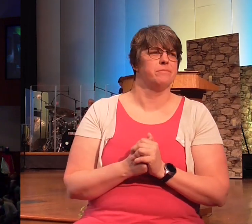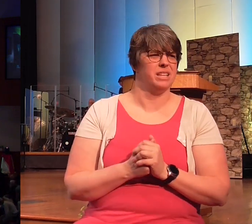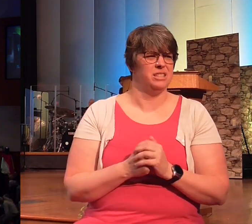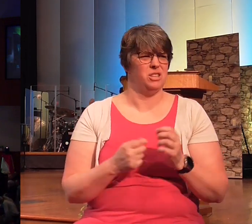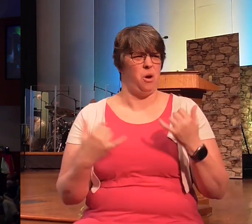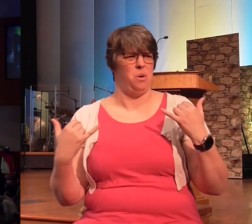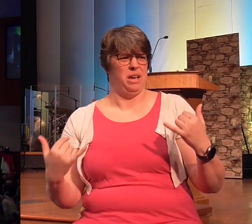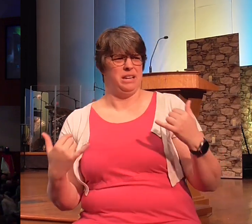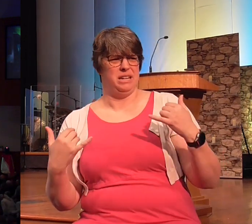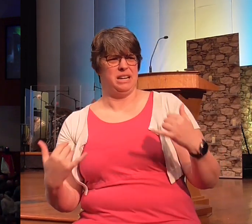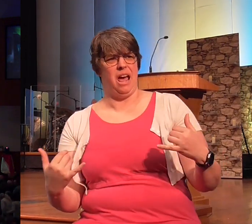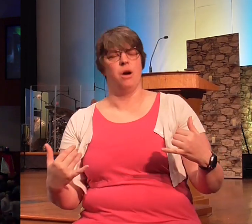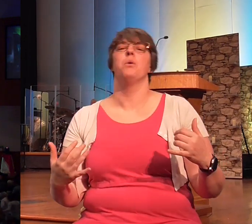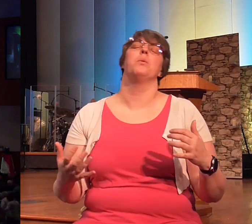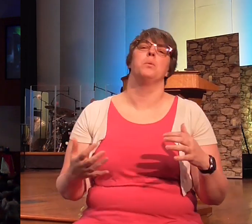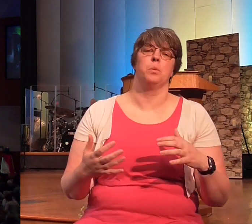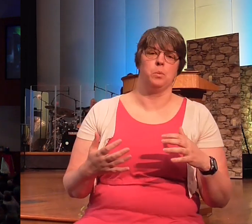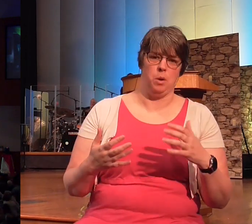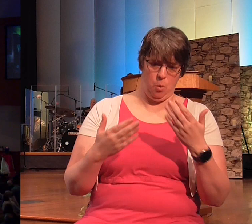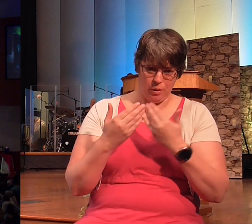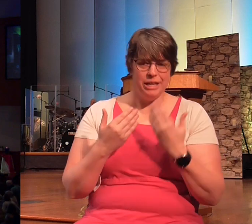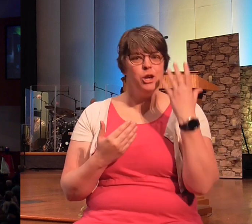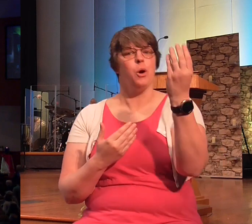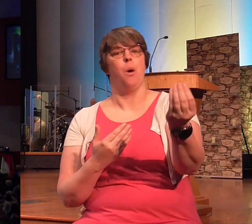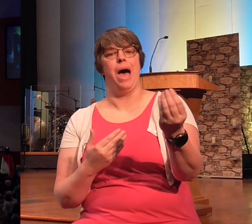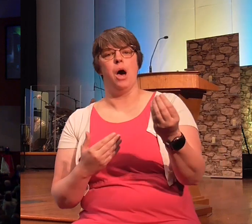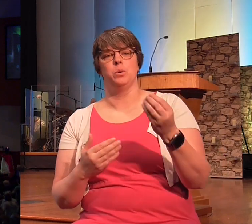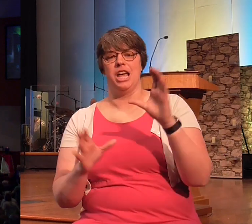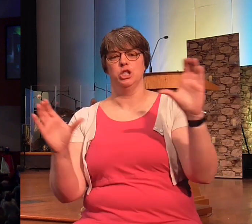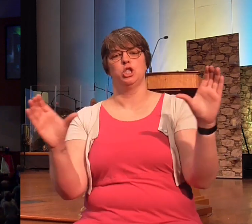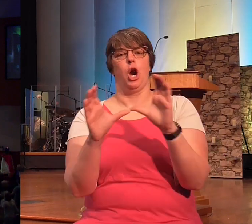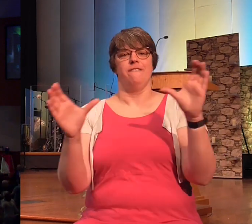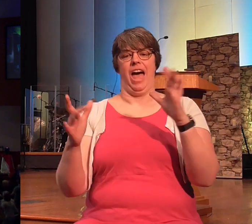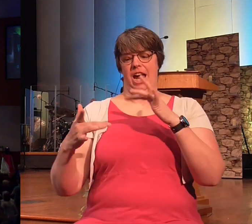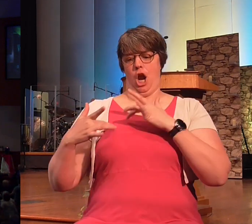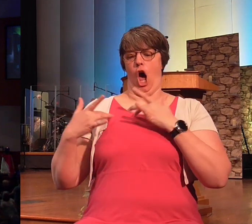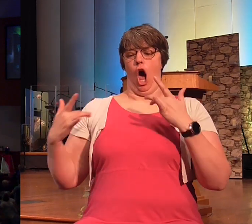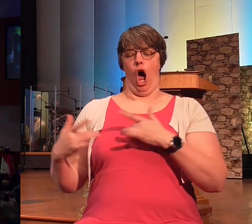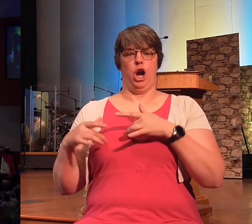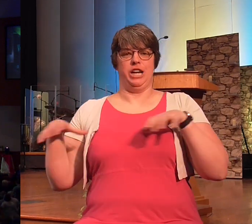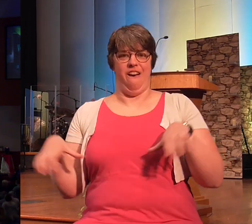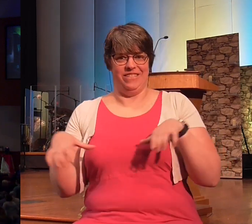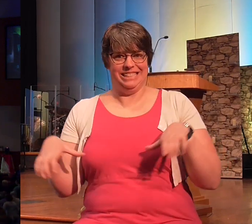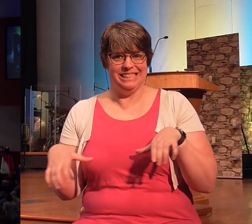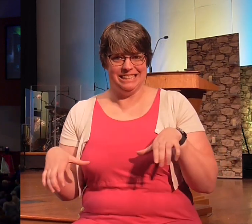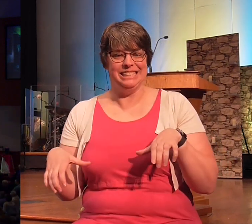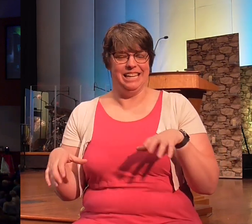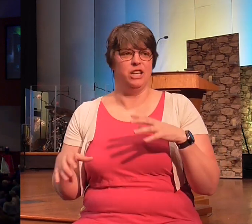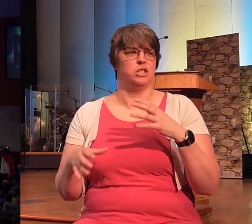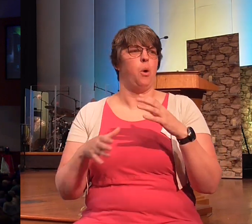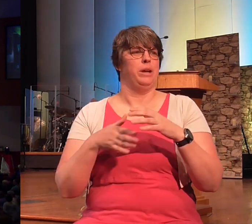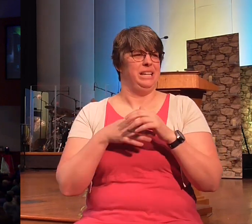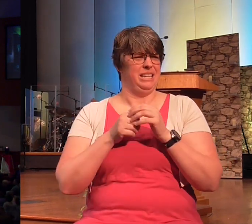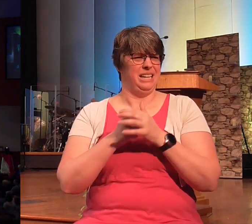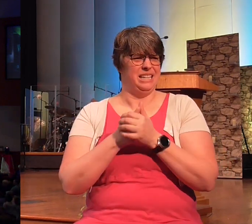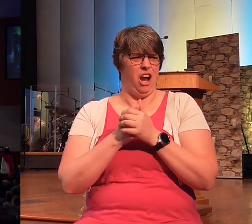we now go our way, certified heartivists, taking our love, our kindness, and our power